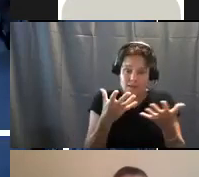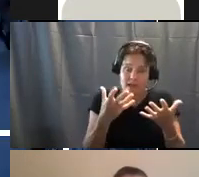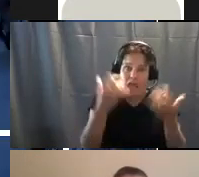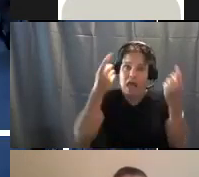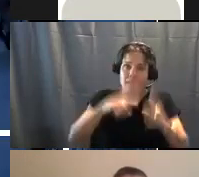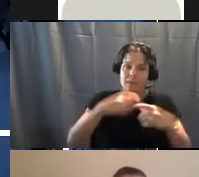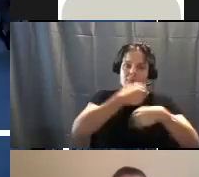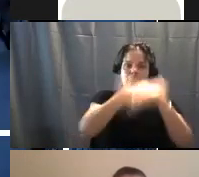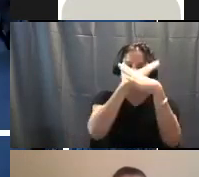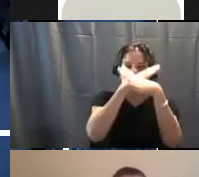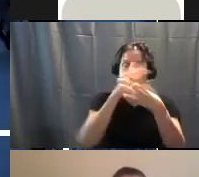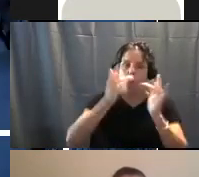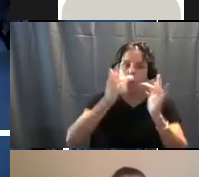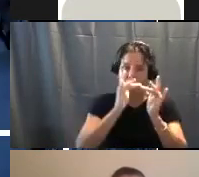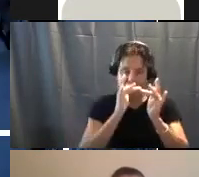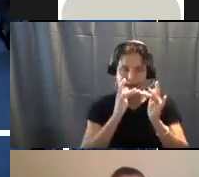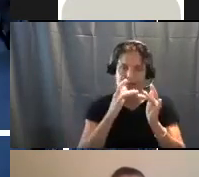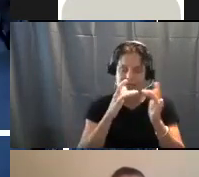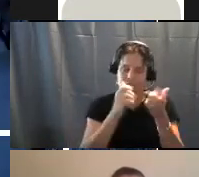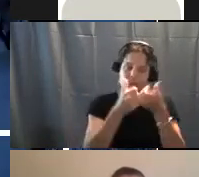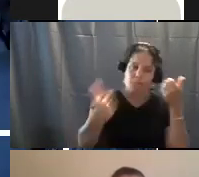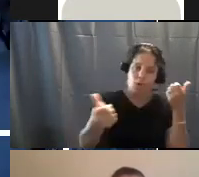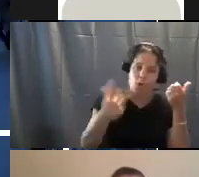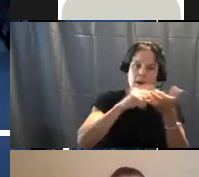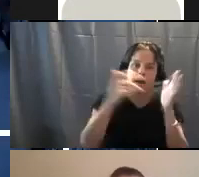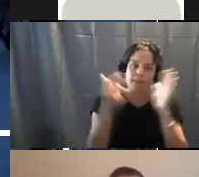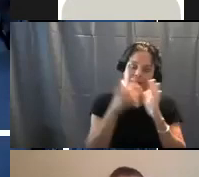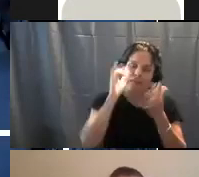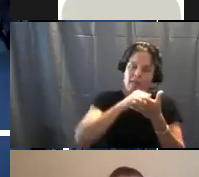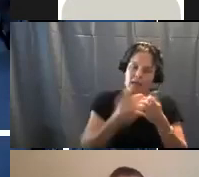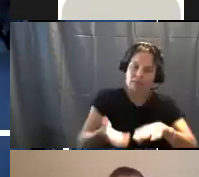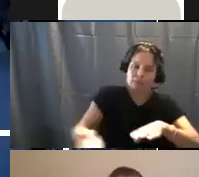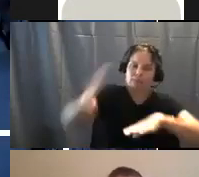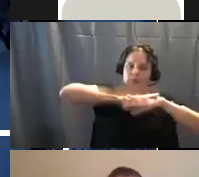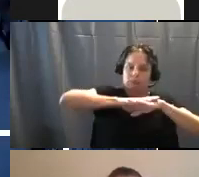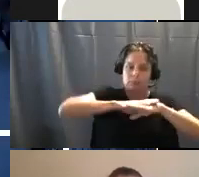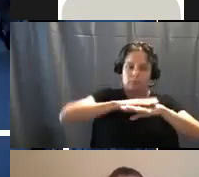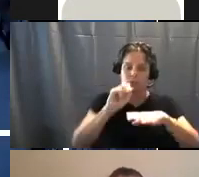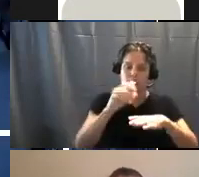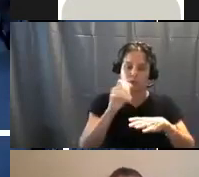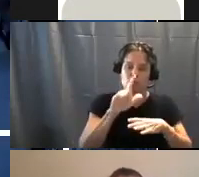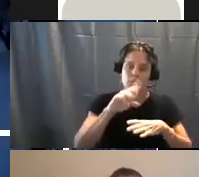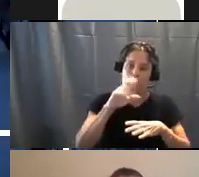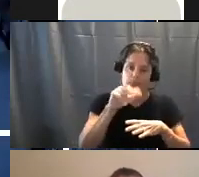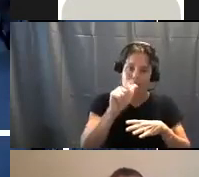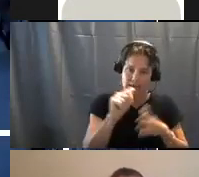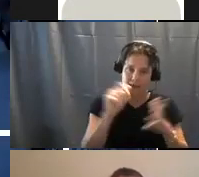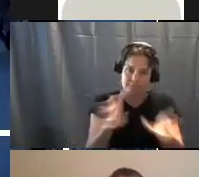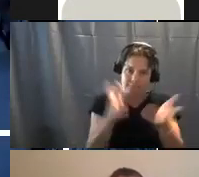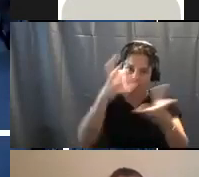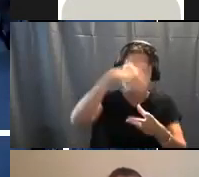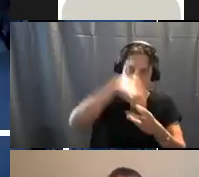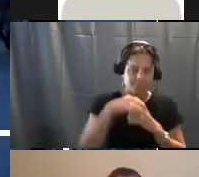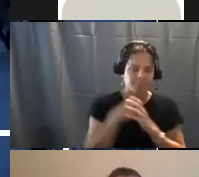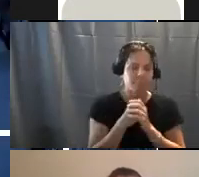increase in social media engagement. She knew the way her organization engaged with followers had to change and has guided a series of